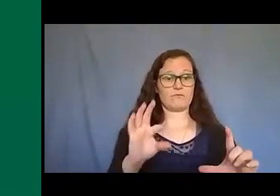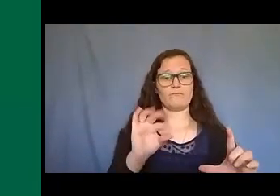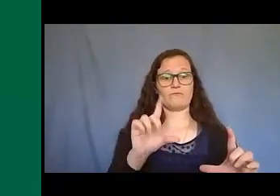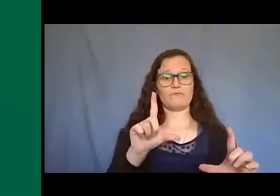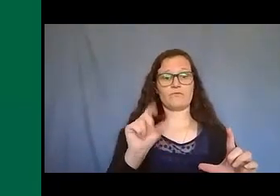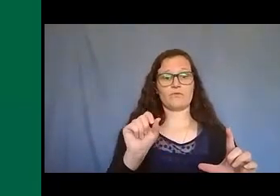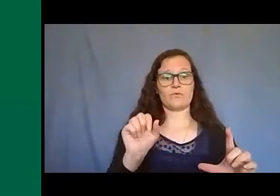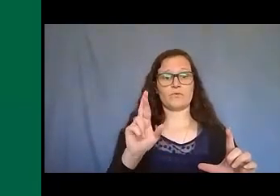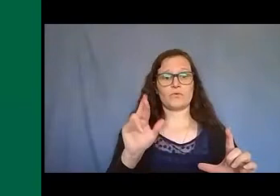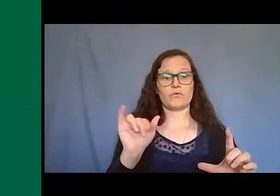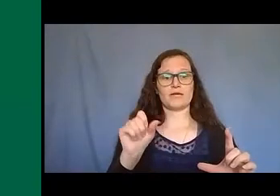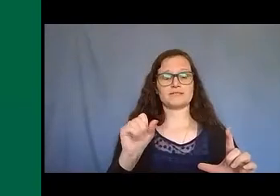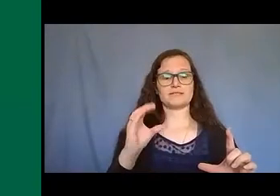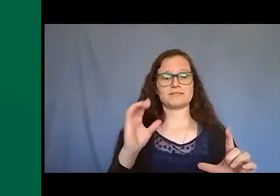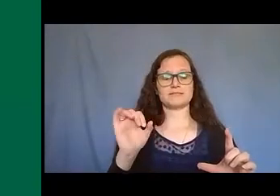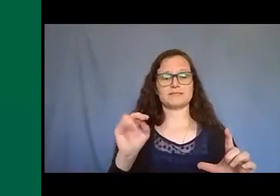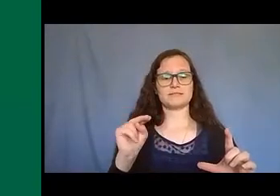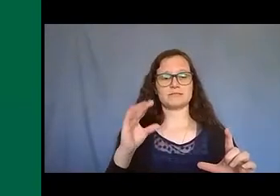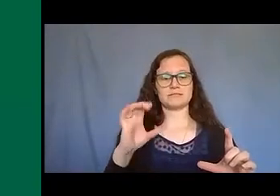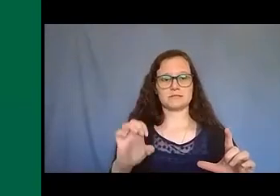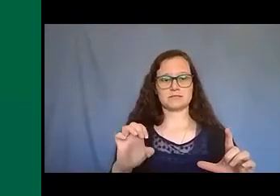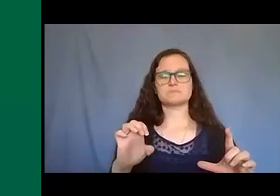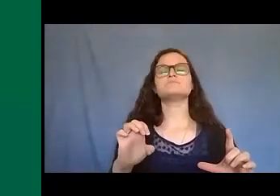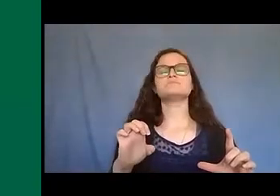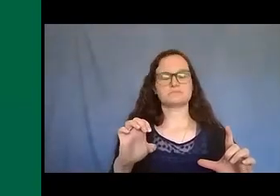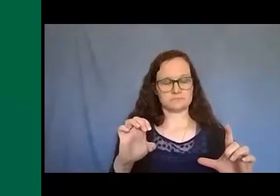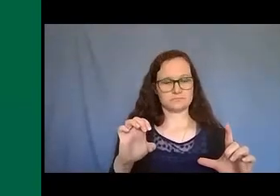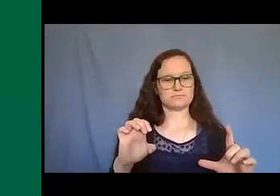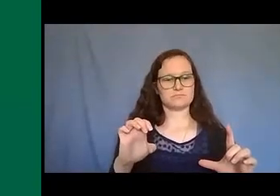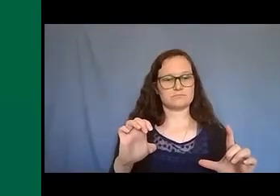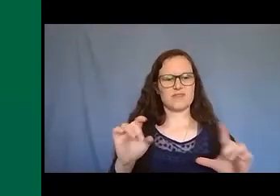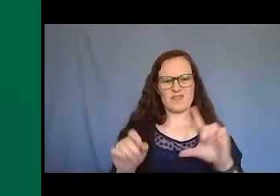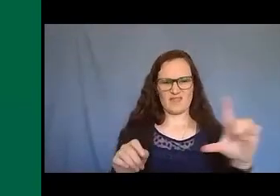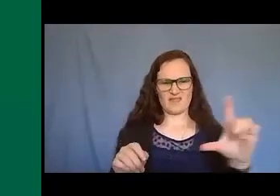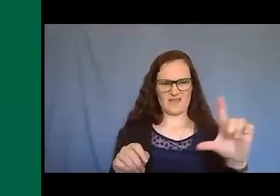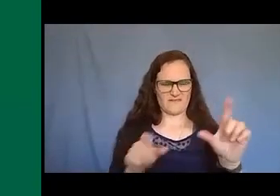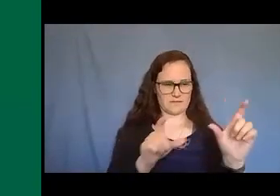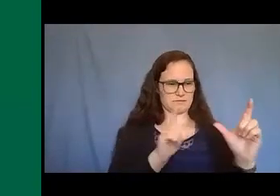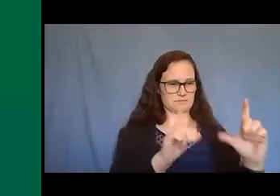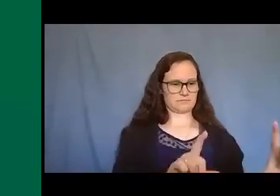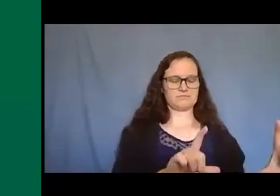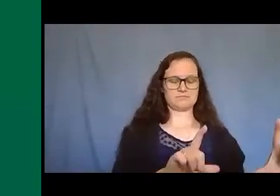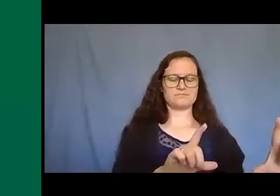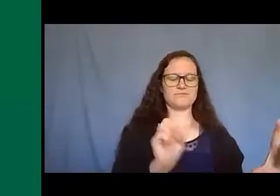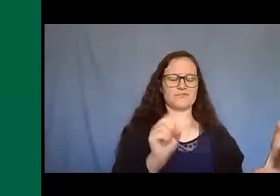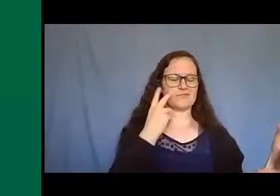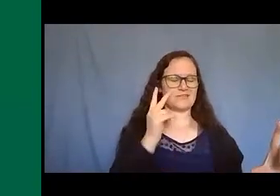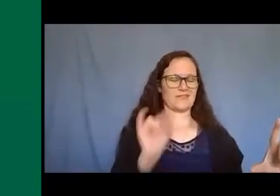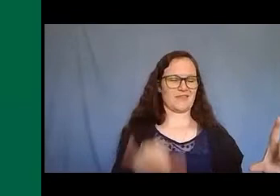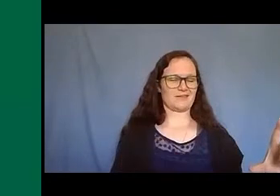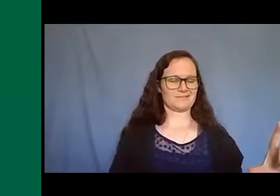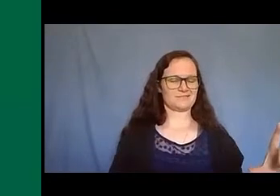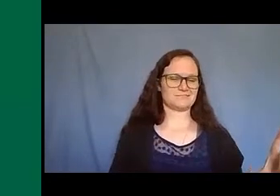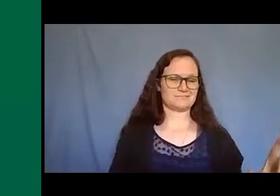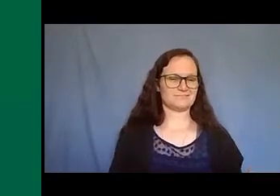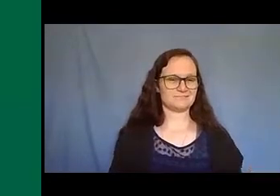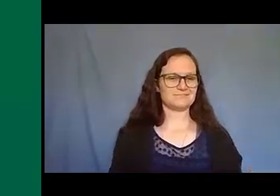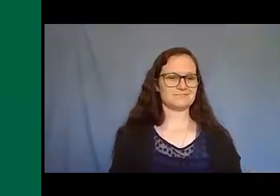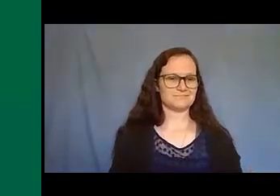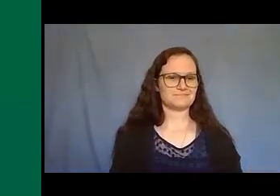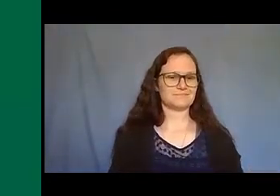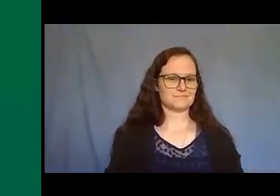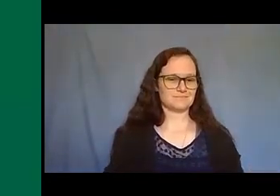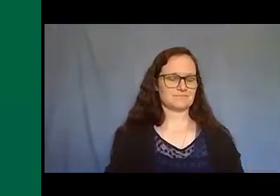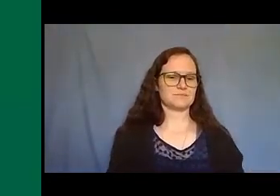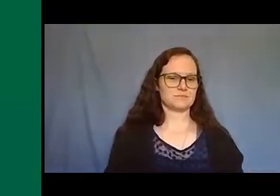X-ray fluorescence handheld instrument. And on the left-hand side there is Dennis McQuillan helping us and collaborating